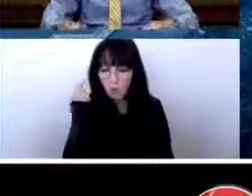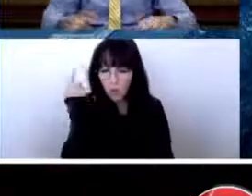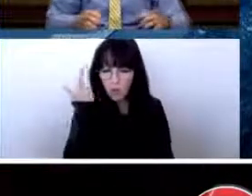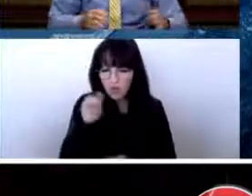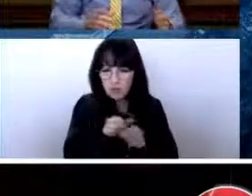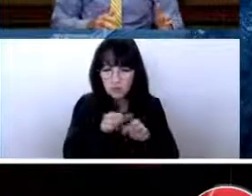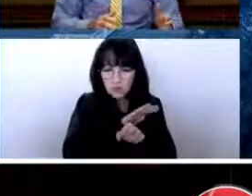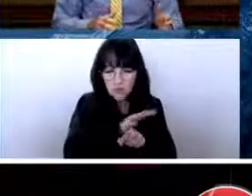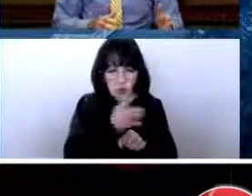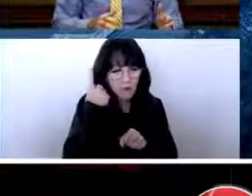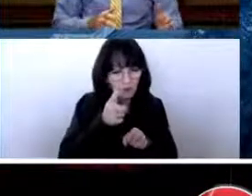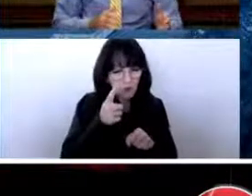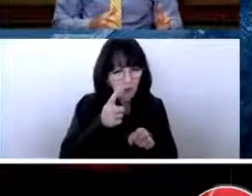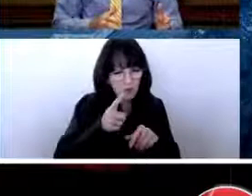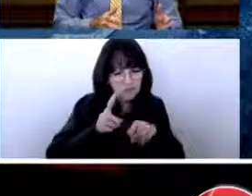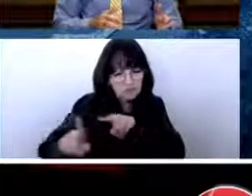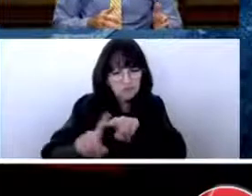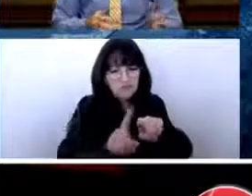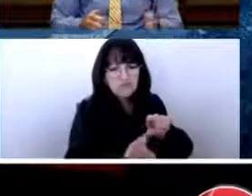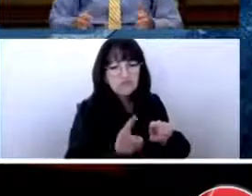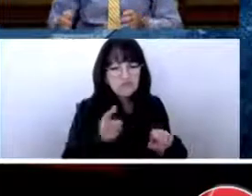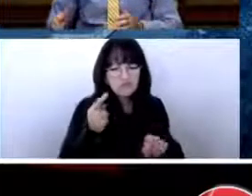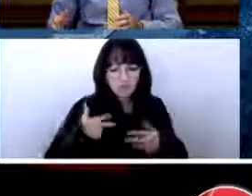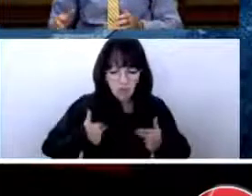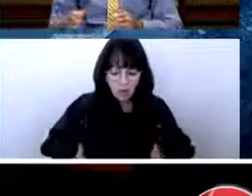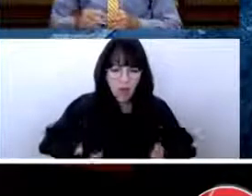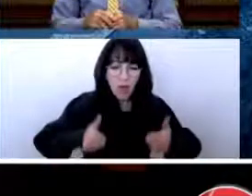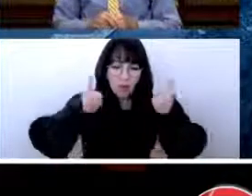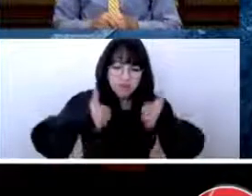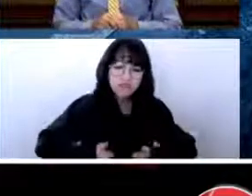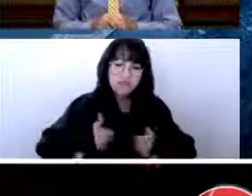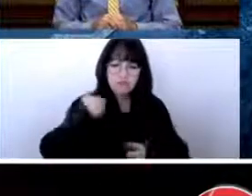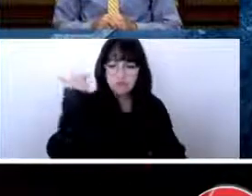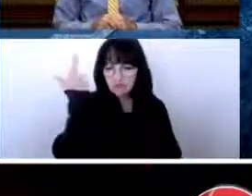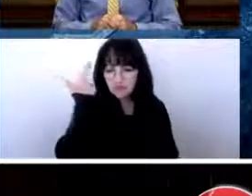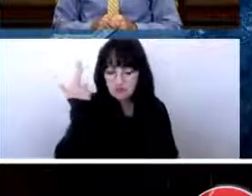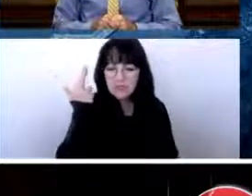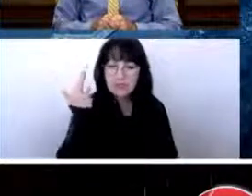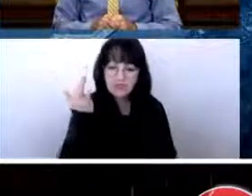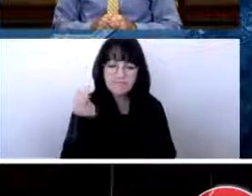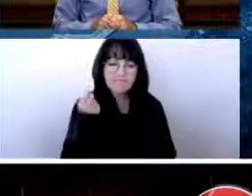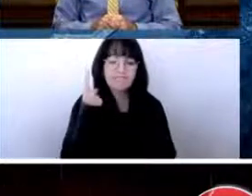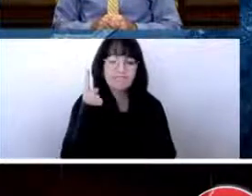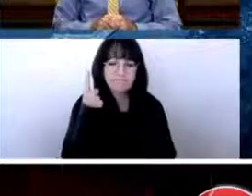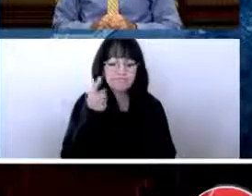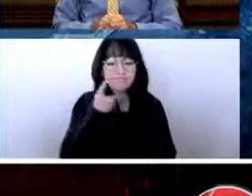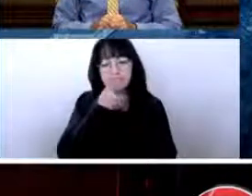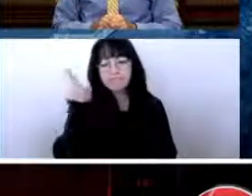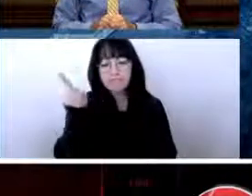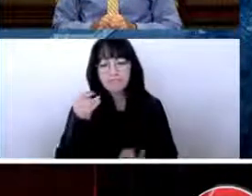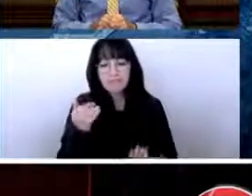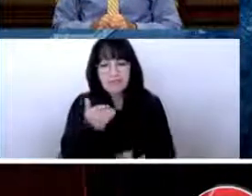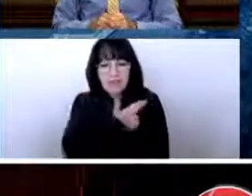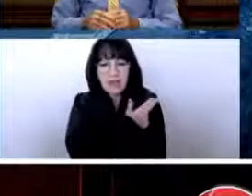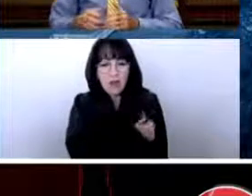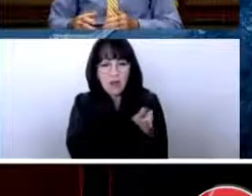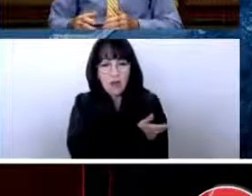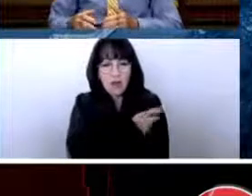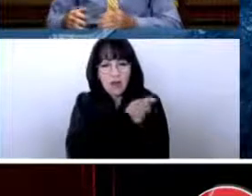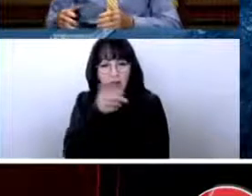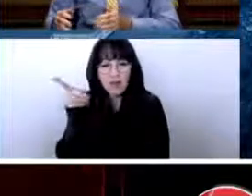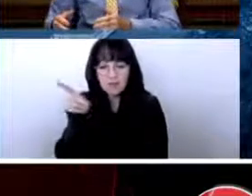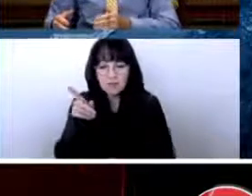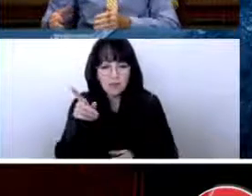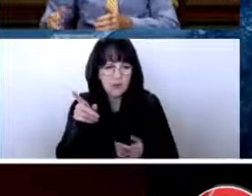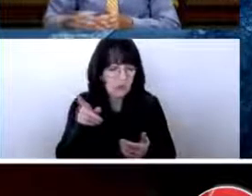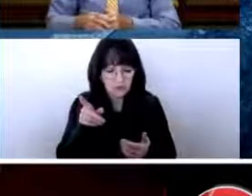And we're challenged, the hospitals are challenged in discharging their COVID patients once